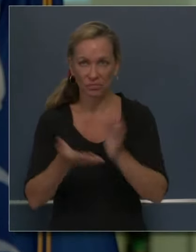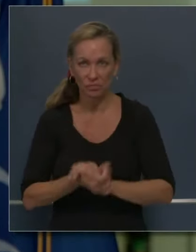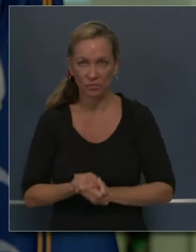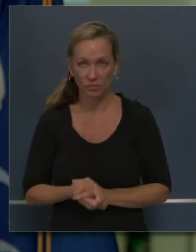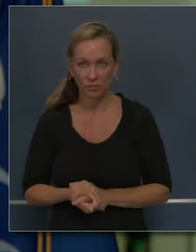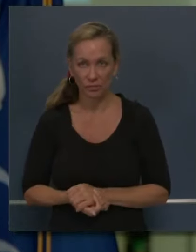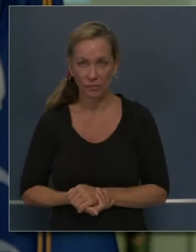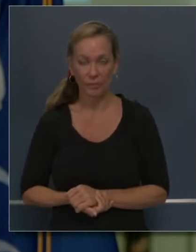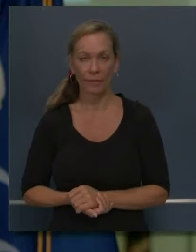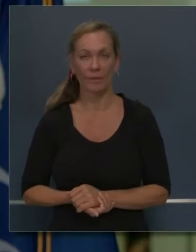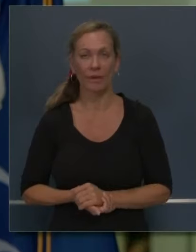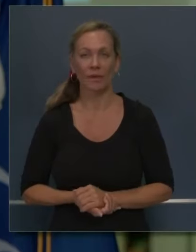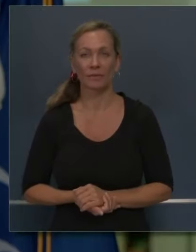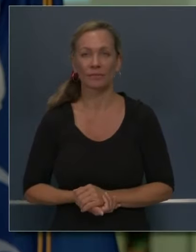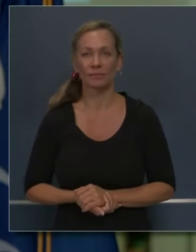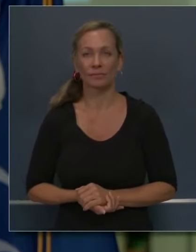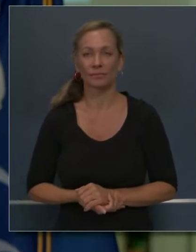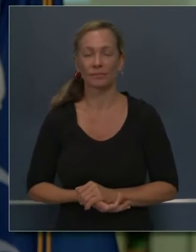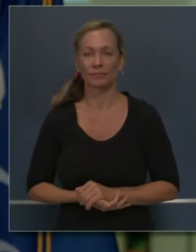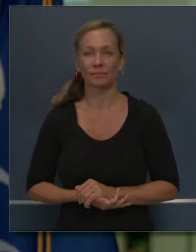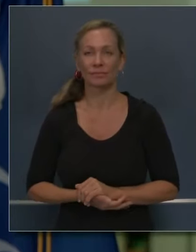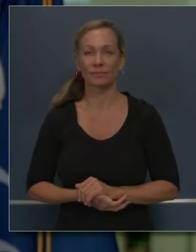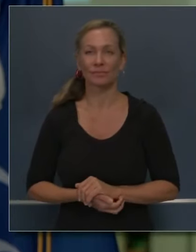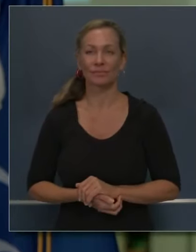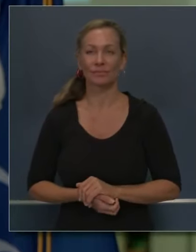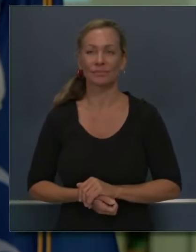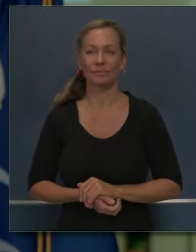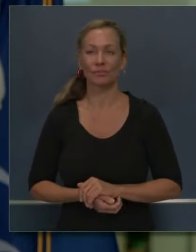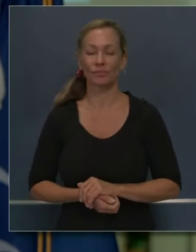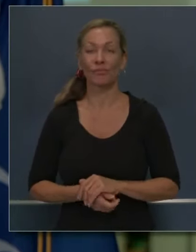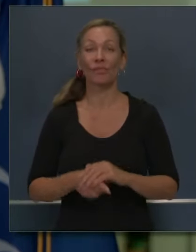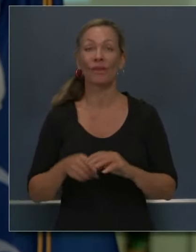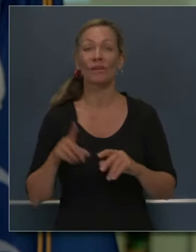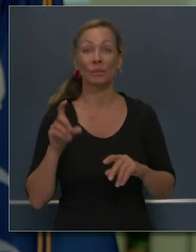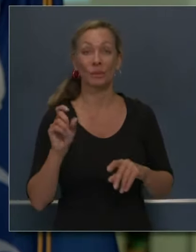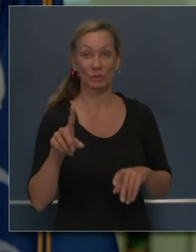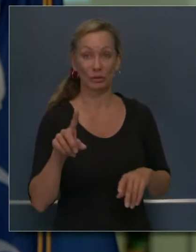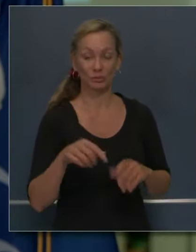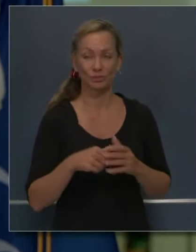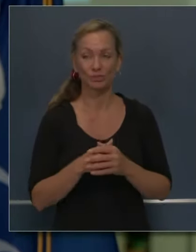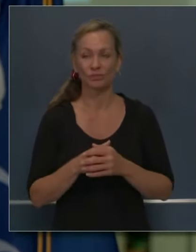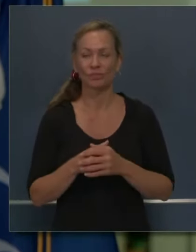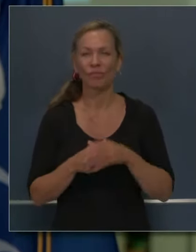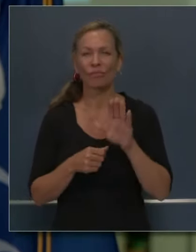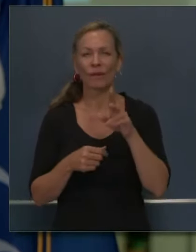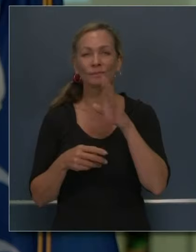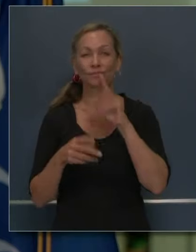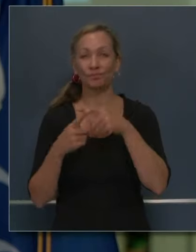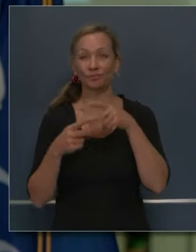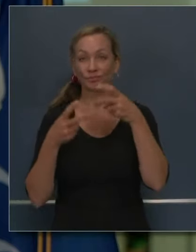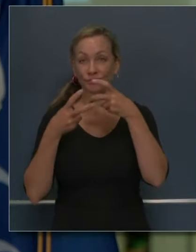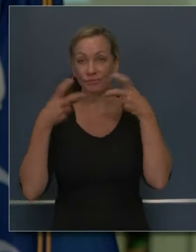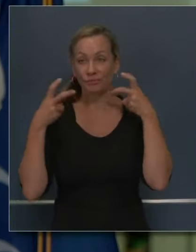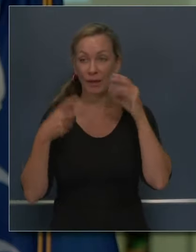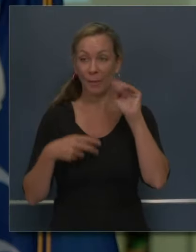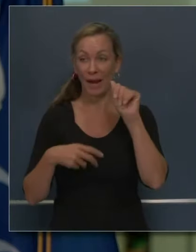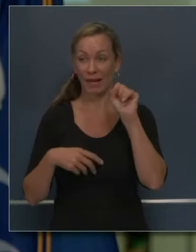Thank you, Governor. Quick safety question. What masks should people wear to protect against wildfire smoke as well as